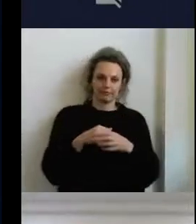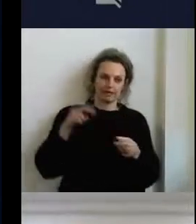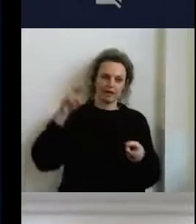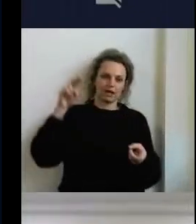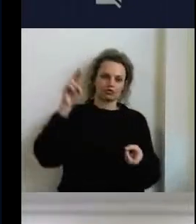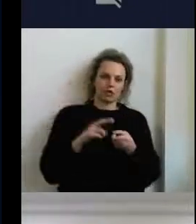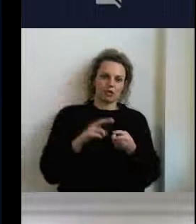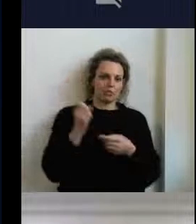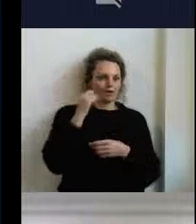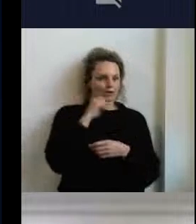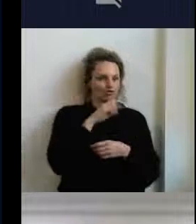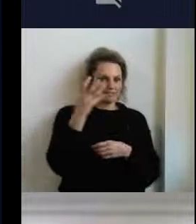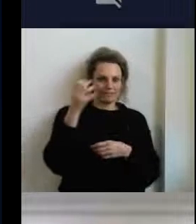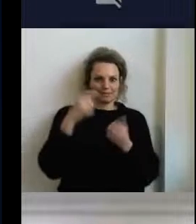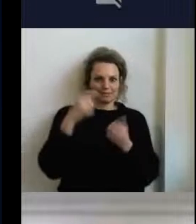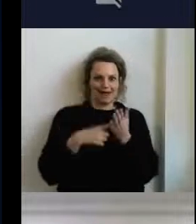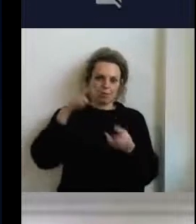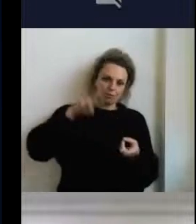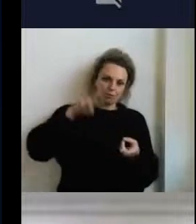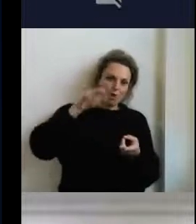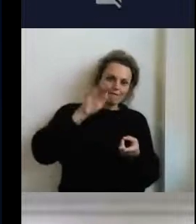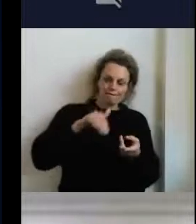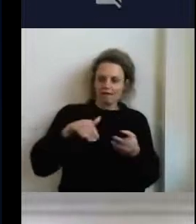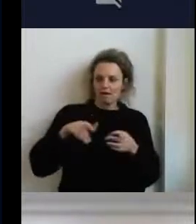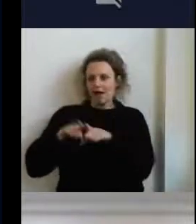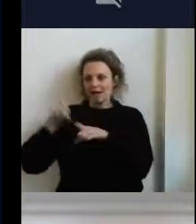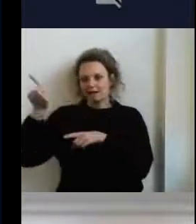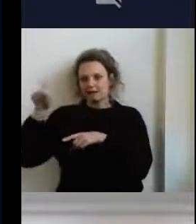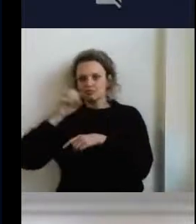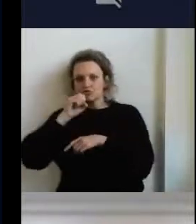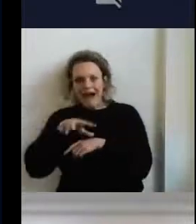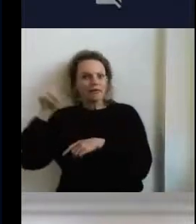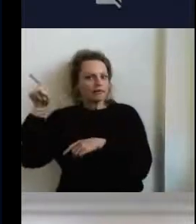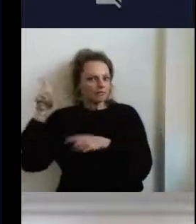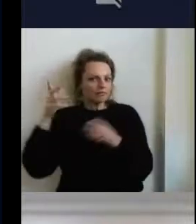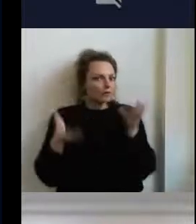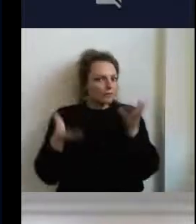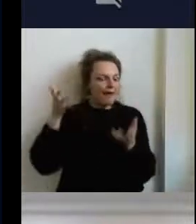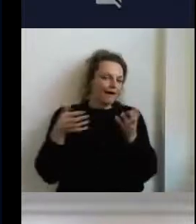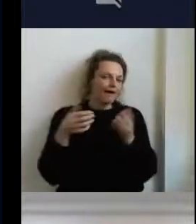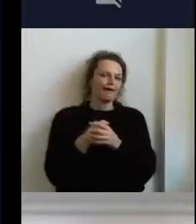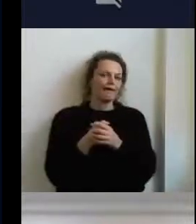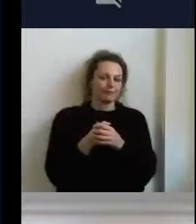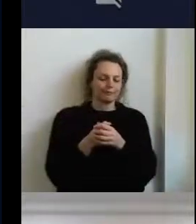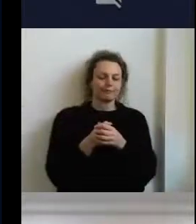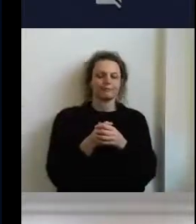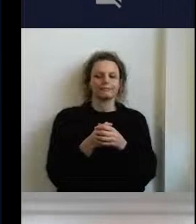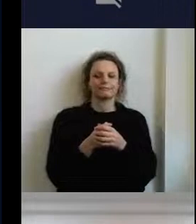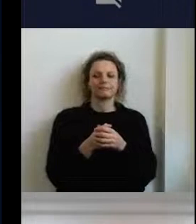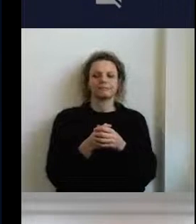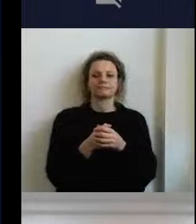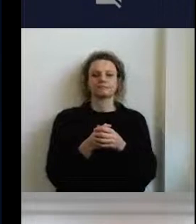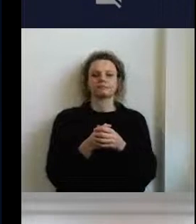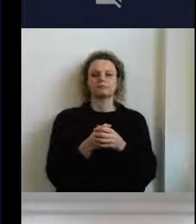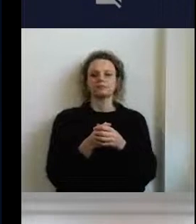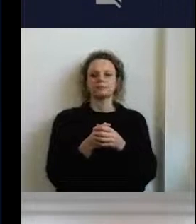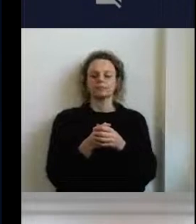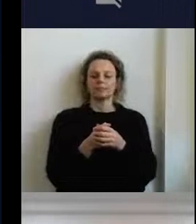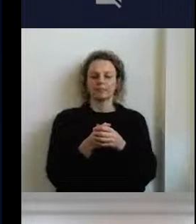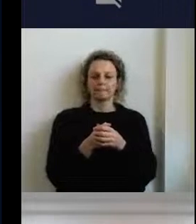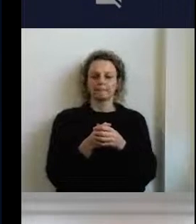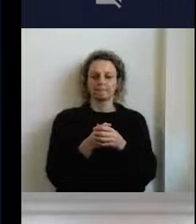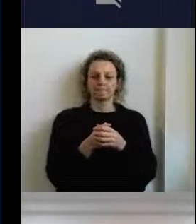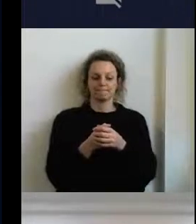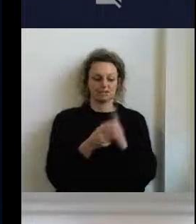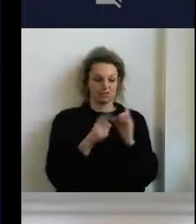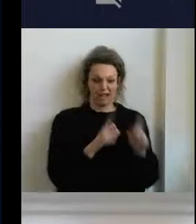like Dragon. And obviously Dragon can do an awful lot, but there is a lot more sort of tuning. So